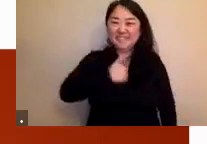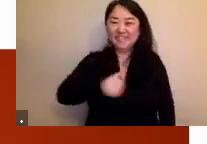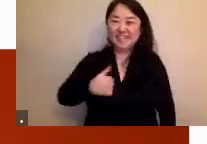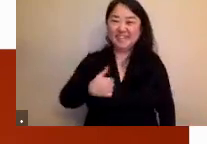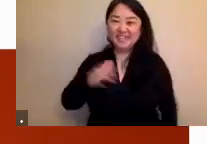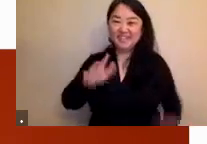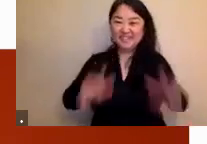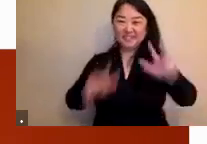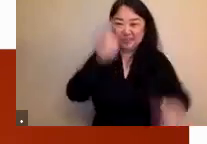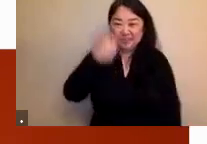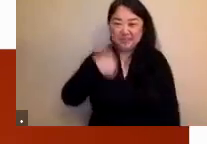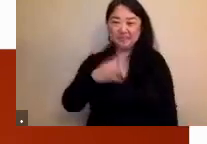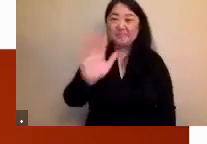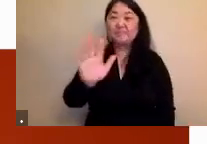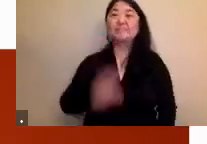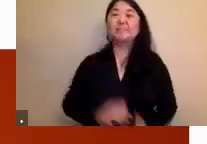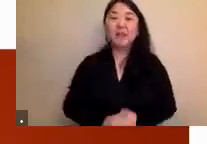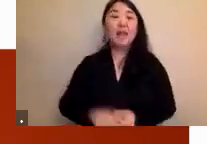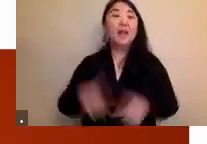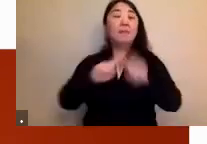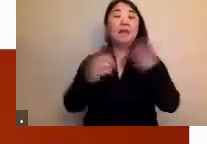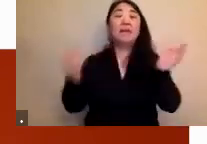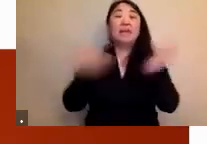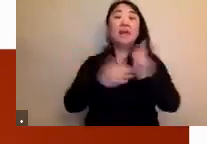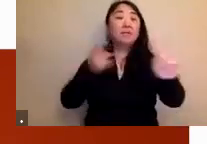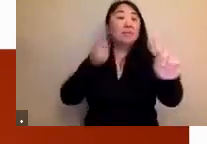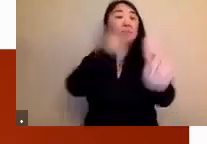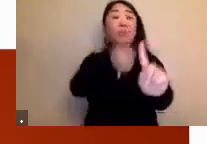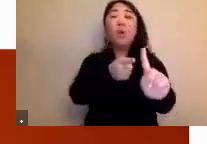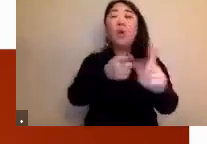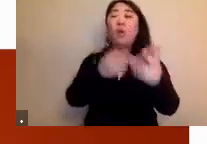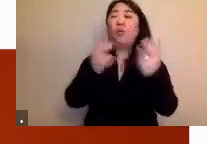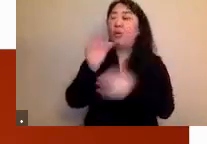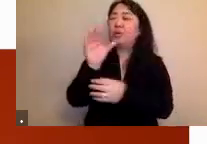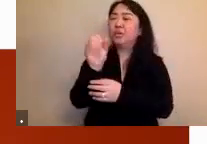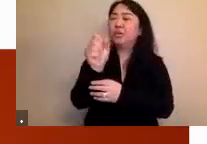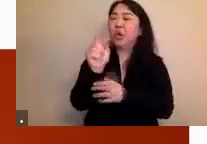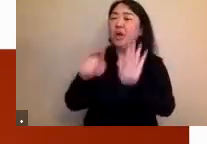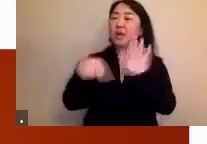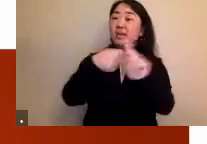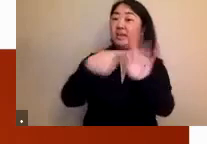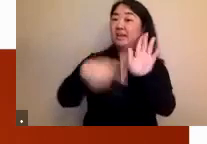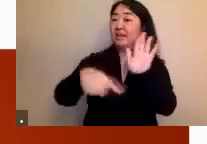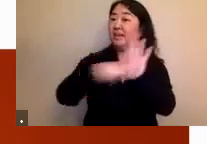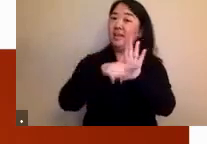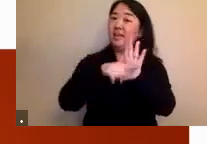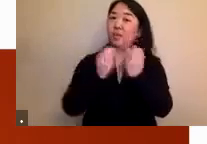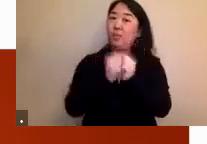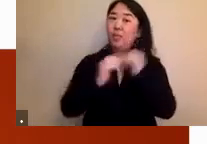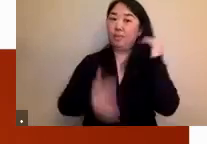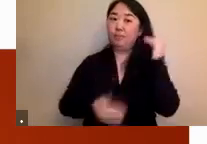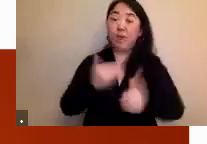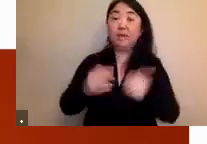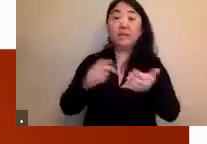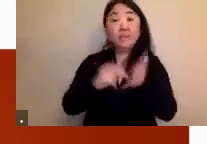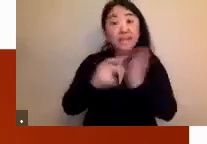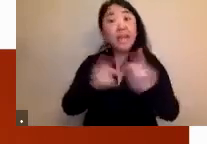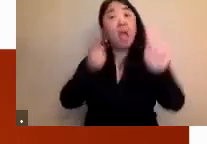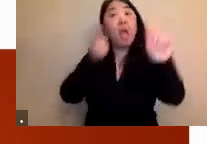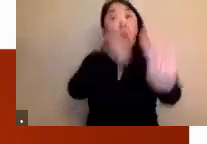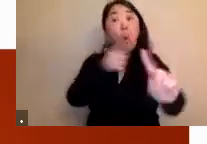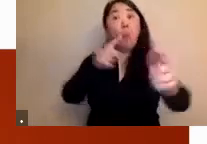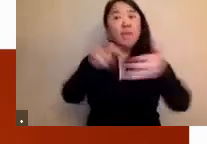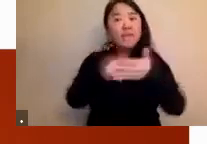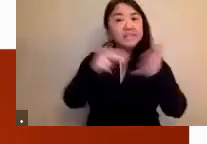So again, it's all about the cost of progress. What's the end game here? A lot of this is not intentional. A lot of this